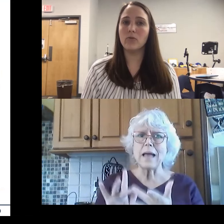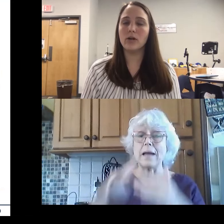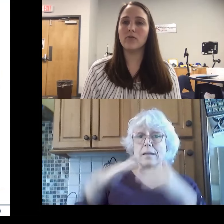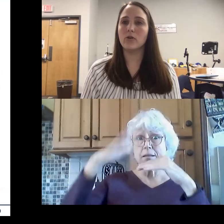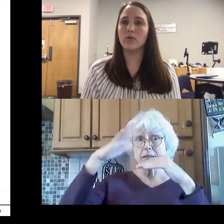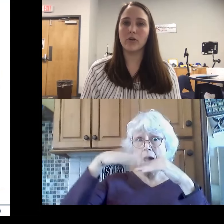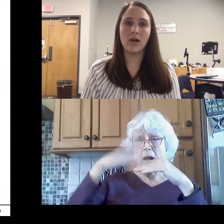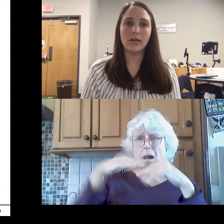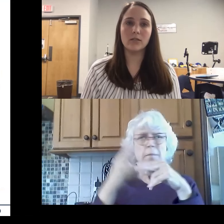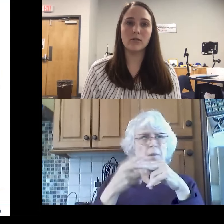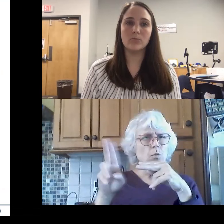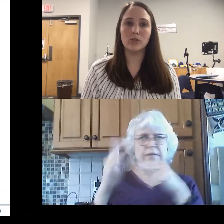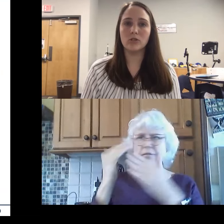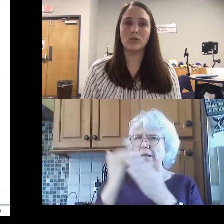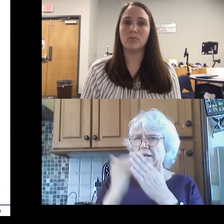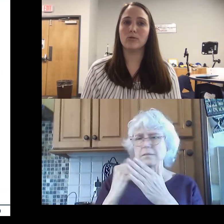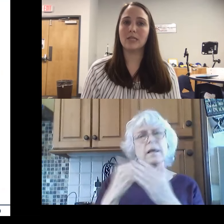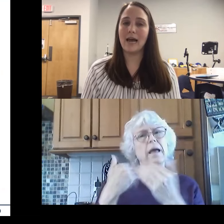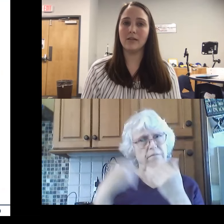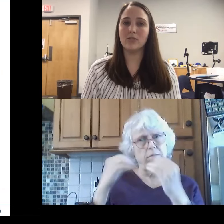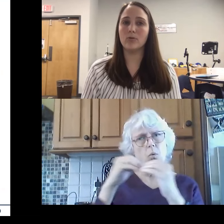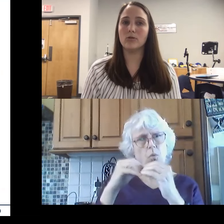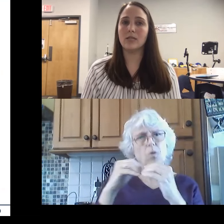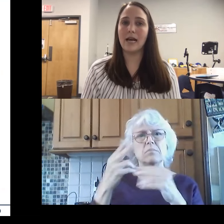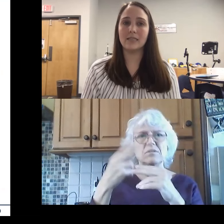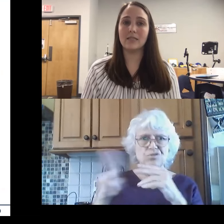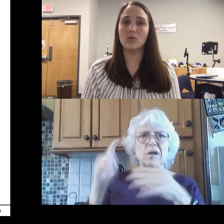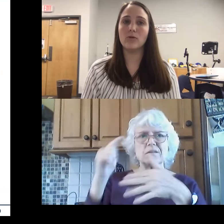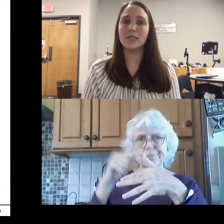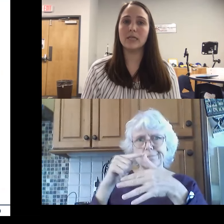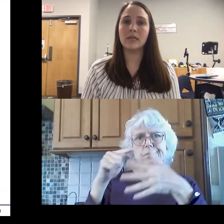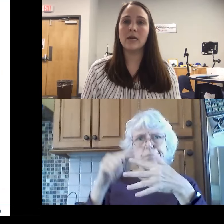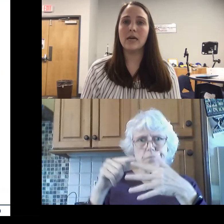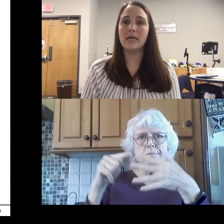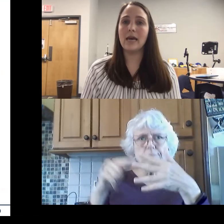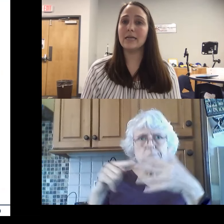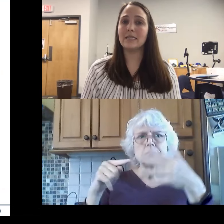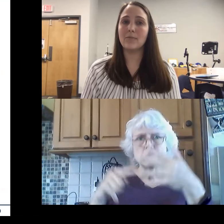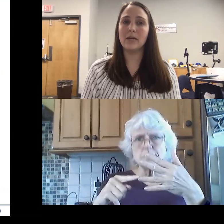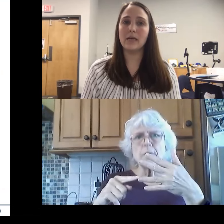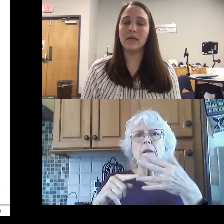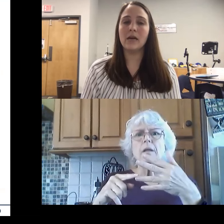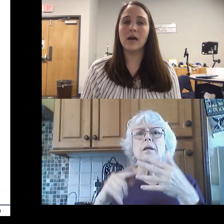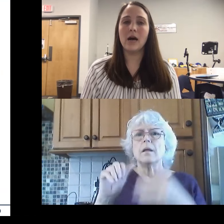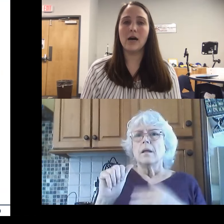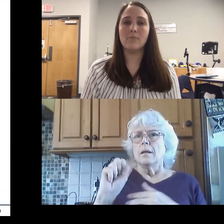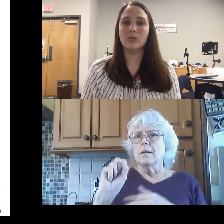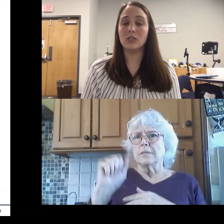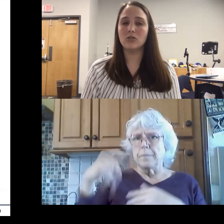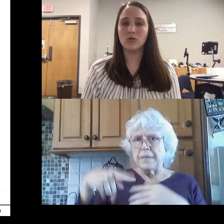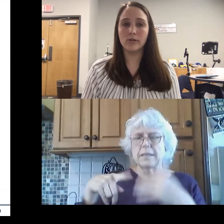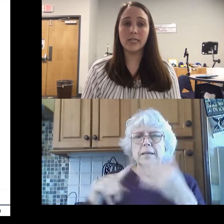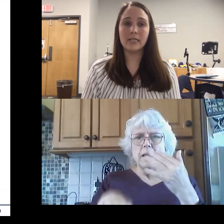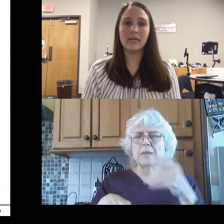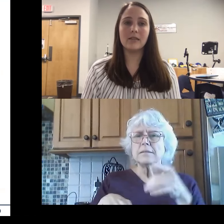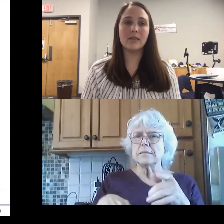brief one for North Carolina. So there's Bridge to Sports, Catalyst Sports, Access to Wilmington, and ASAP, um, which